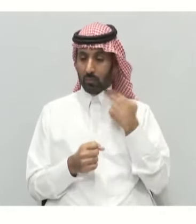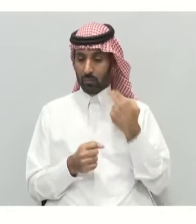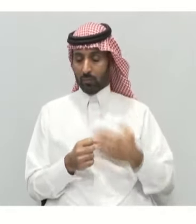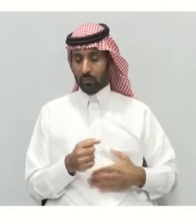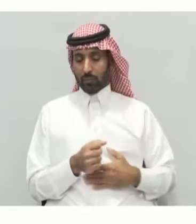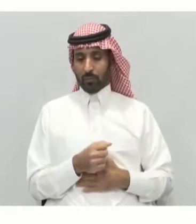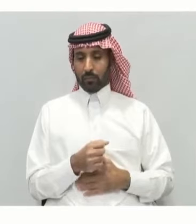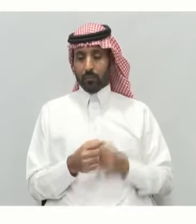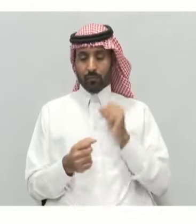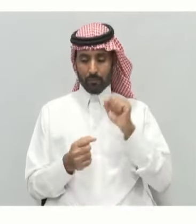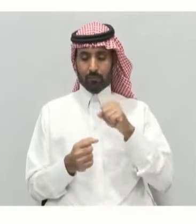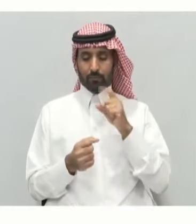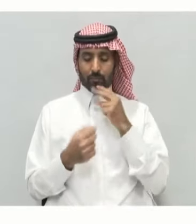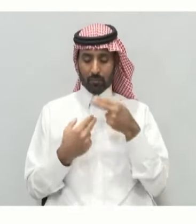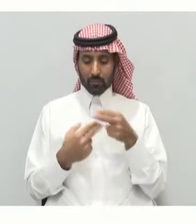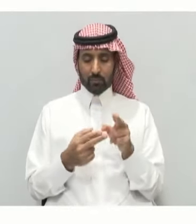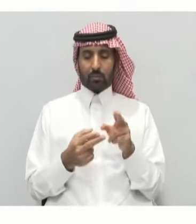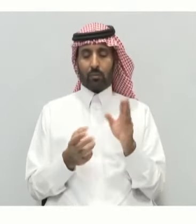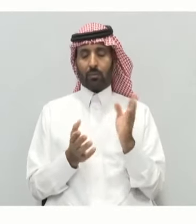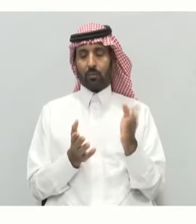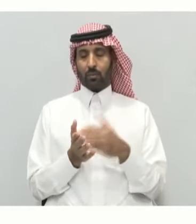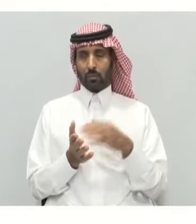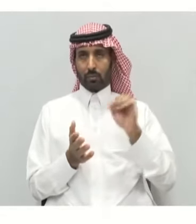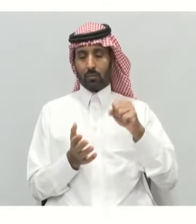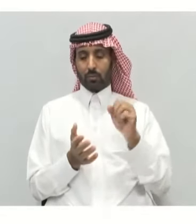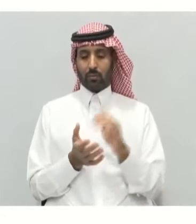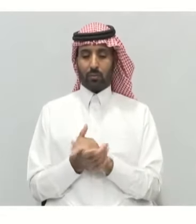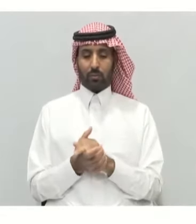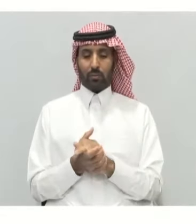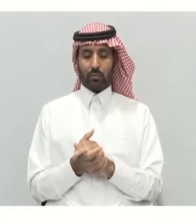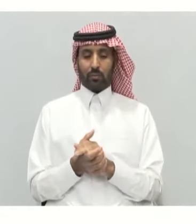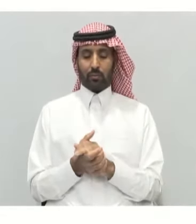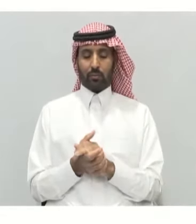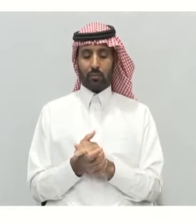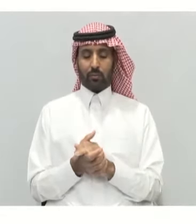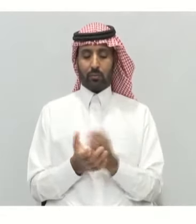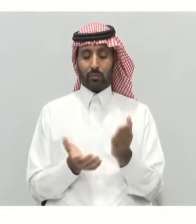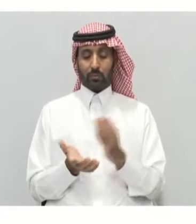And yes, Mr. Fathi and Mr. Al-Jahawi teach science.